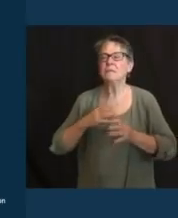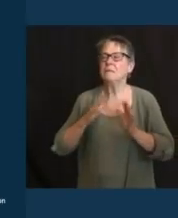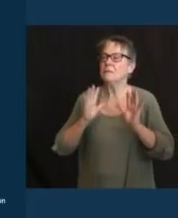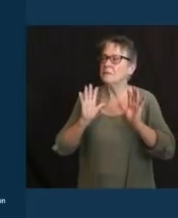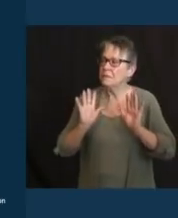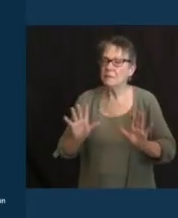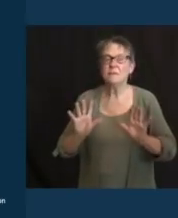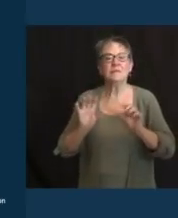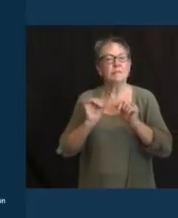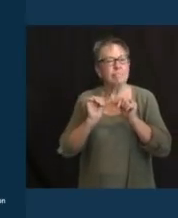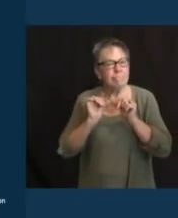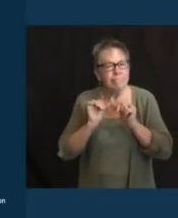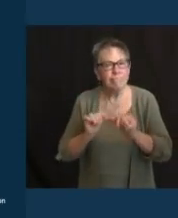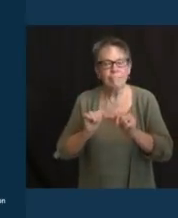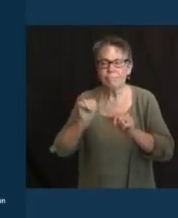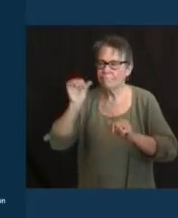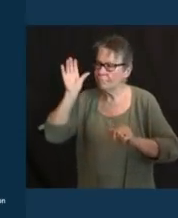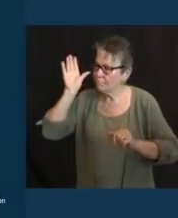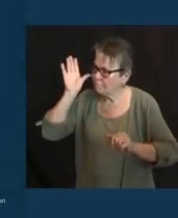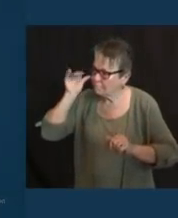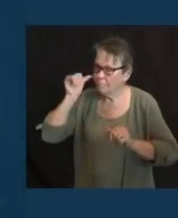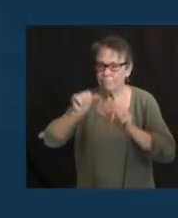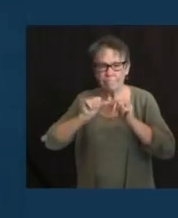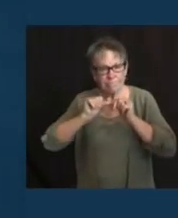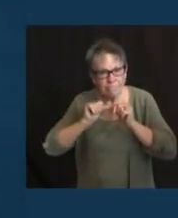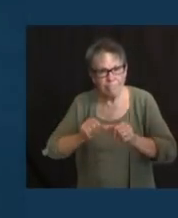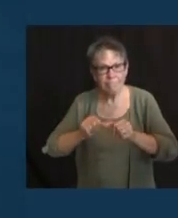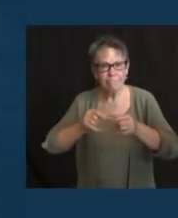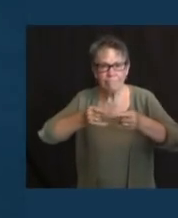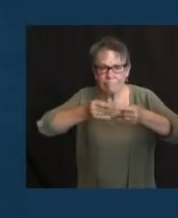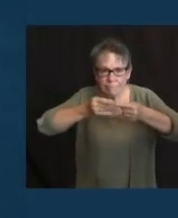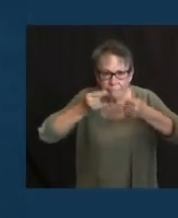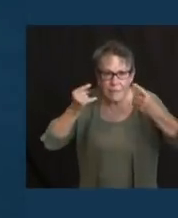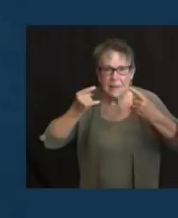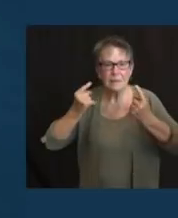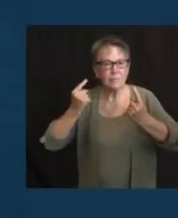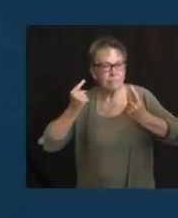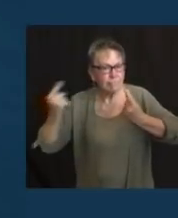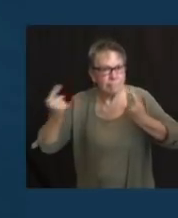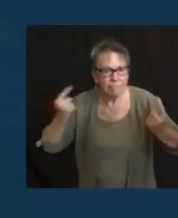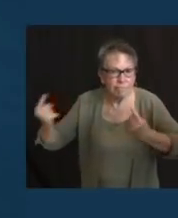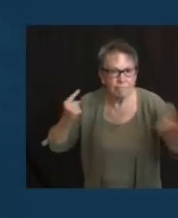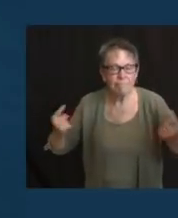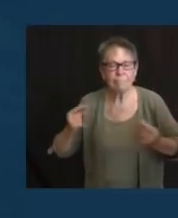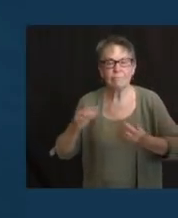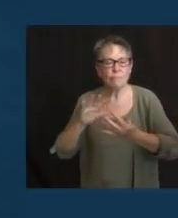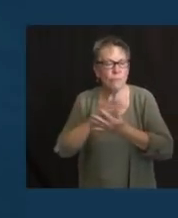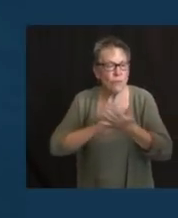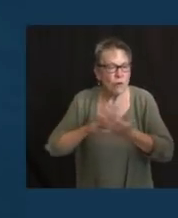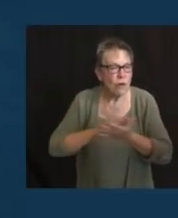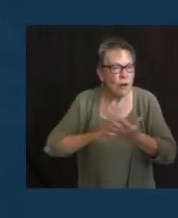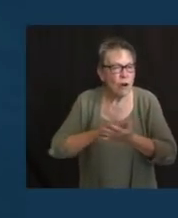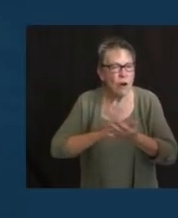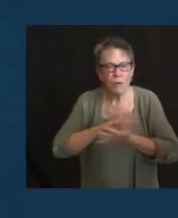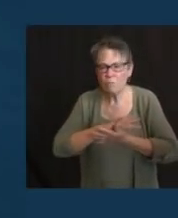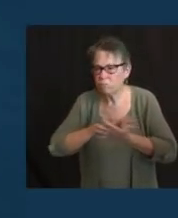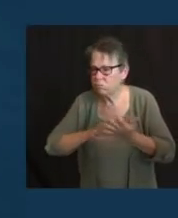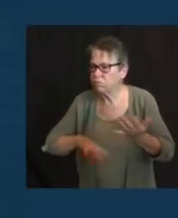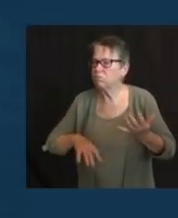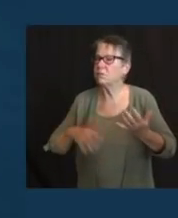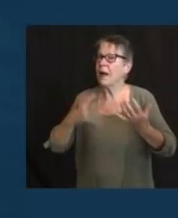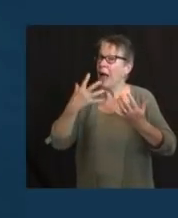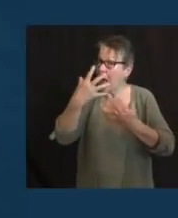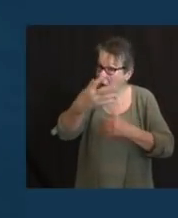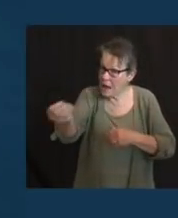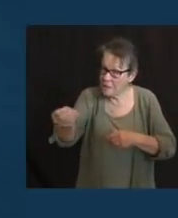go get a COVID-19 test. Even though we're standing up a robust contact tracing program, we must continue to do